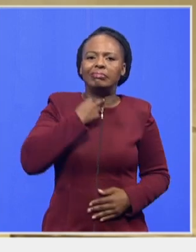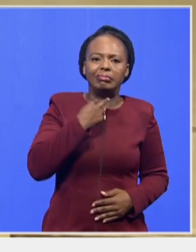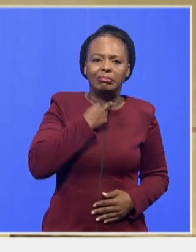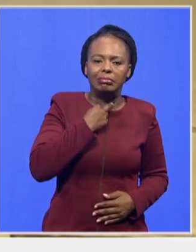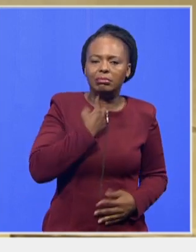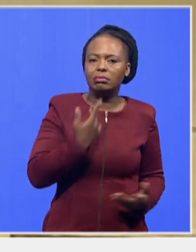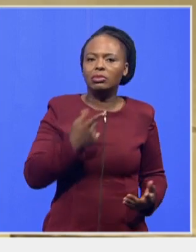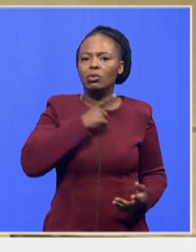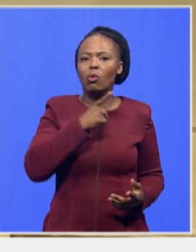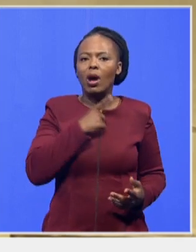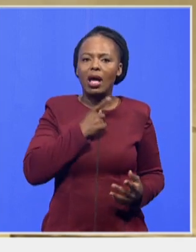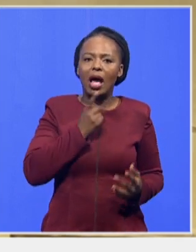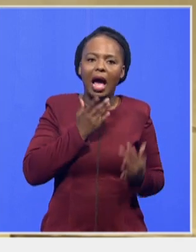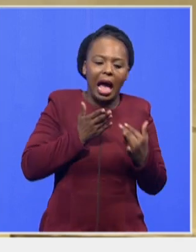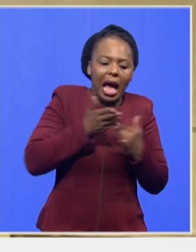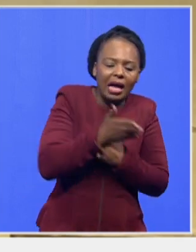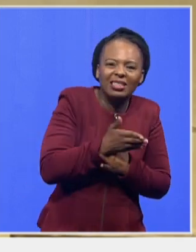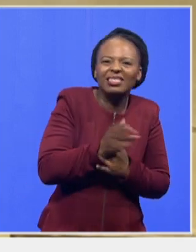to those in need.